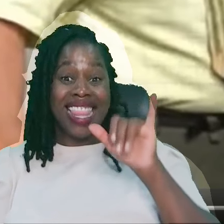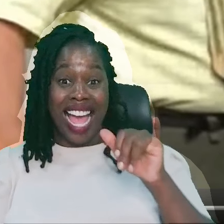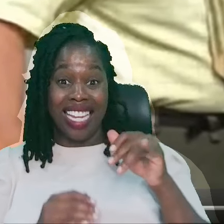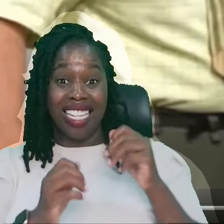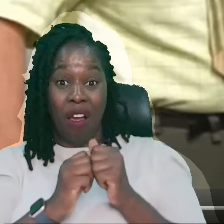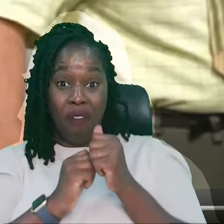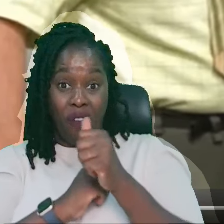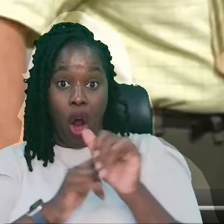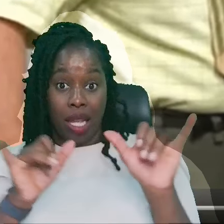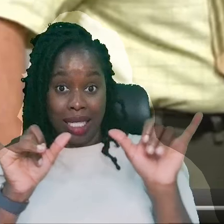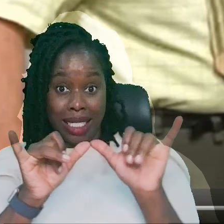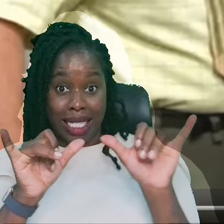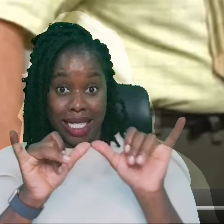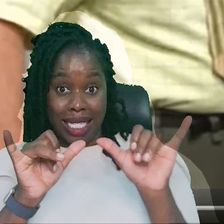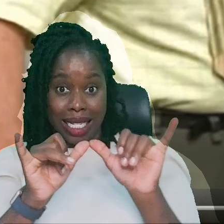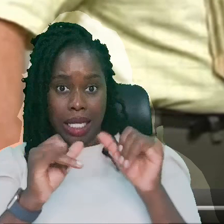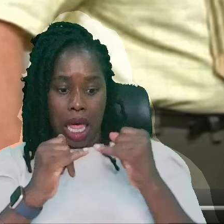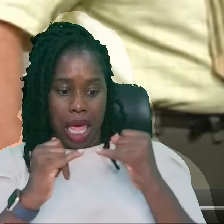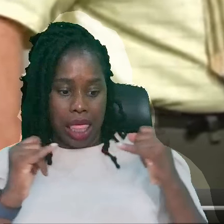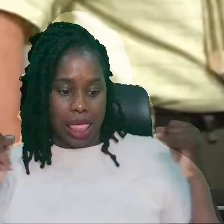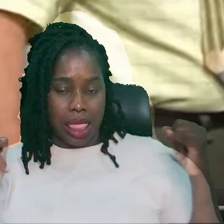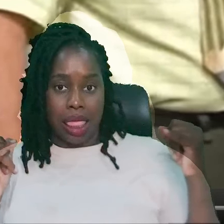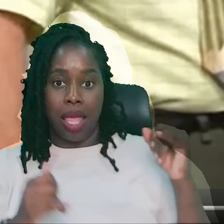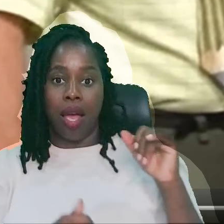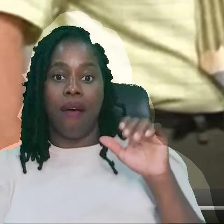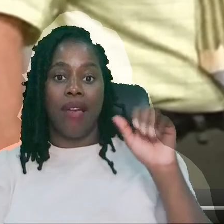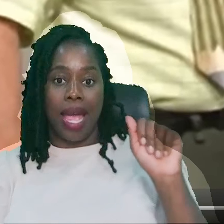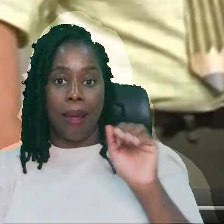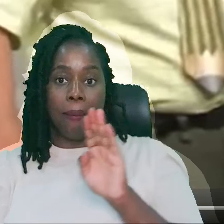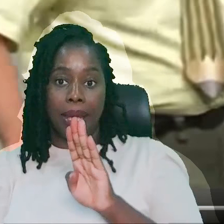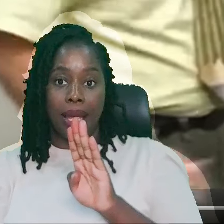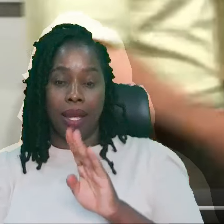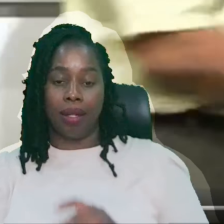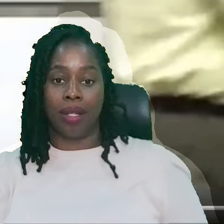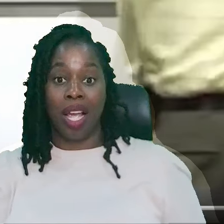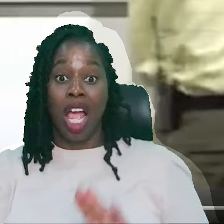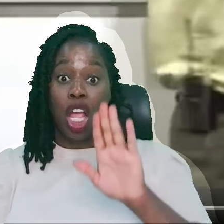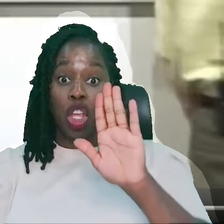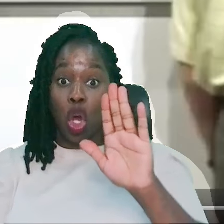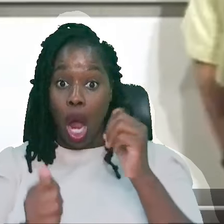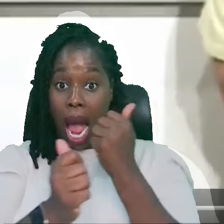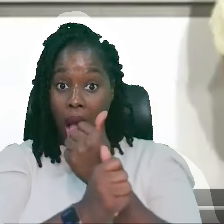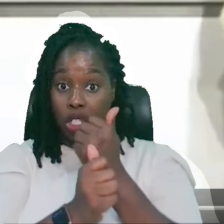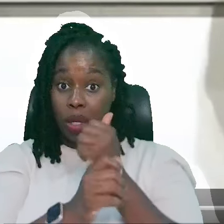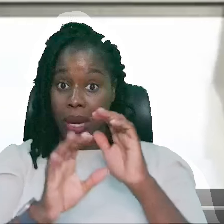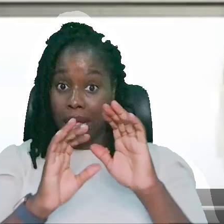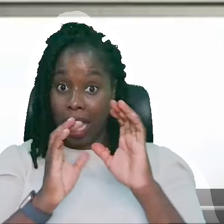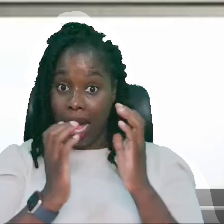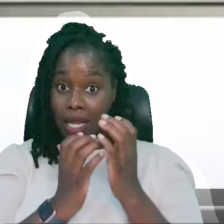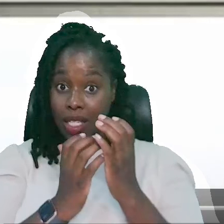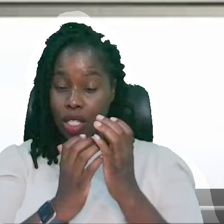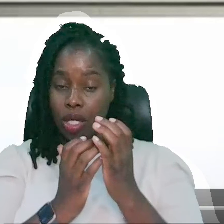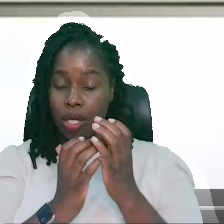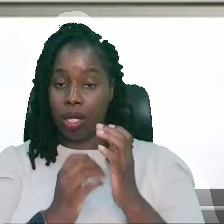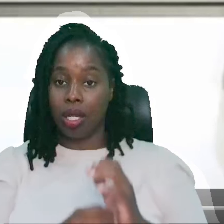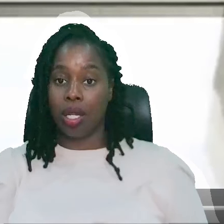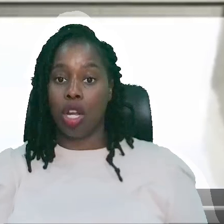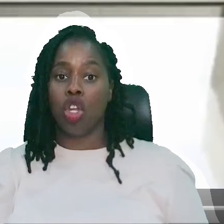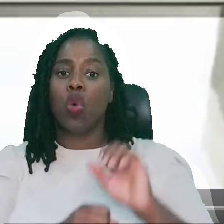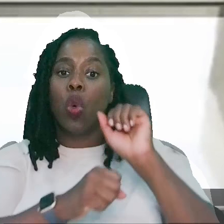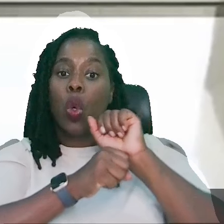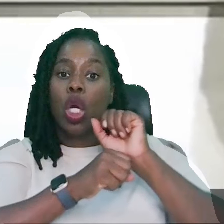distance or the length AB. Now, in your algebra class, you dealt with